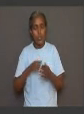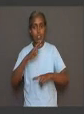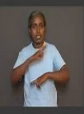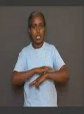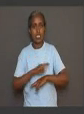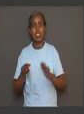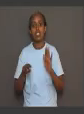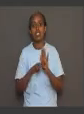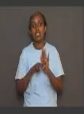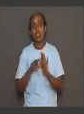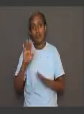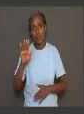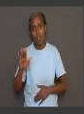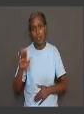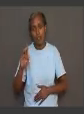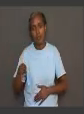at -5,